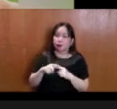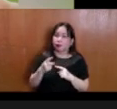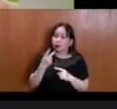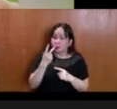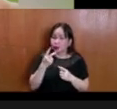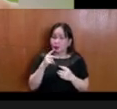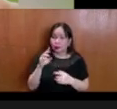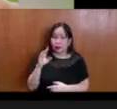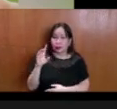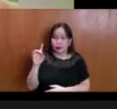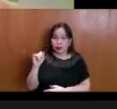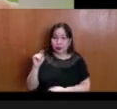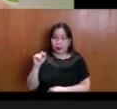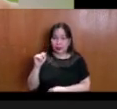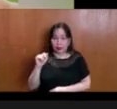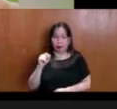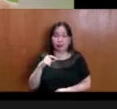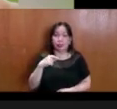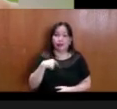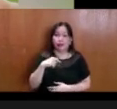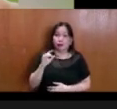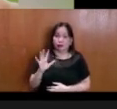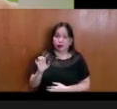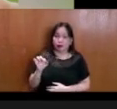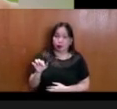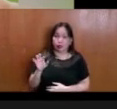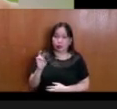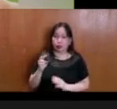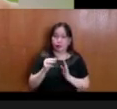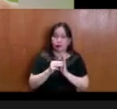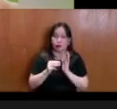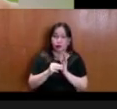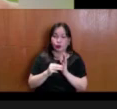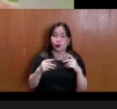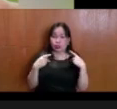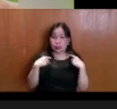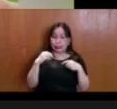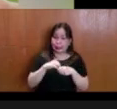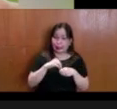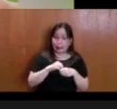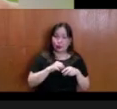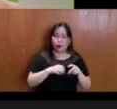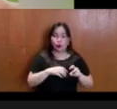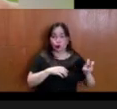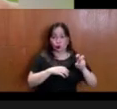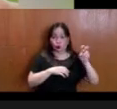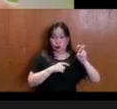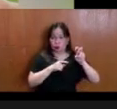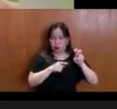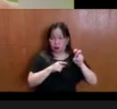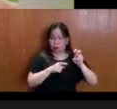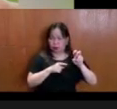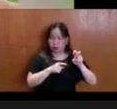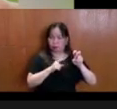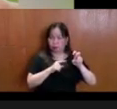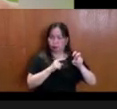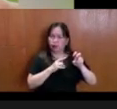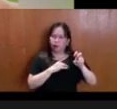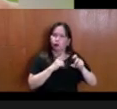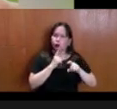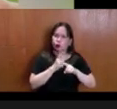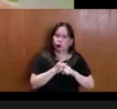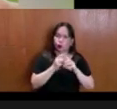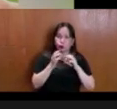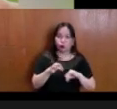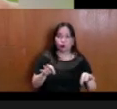the 5.7 million workers employed in tourism, that's actually a very significant